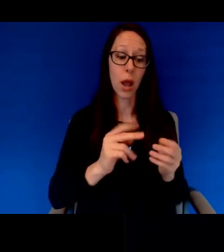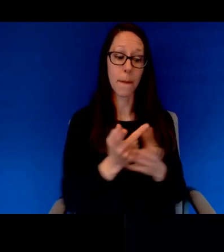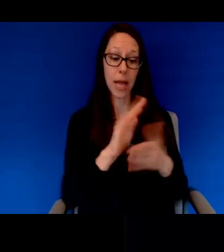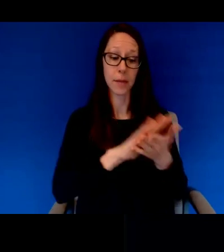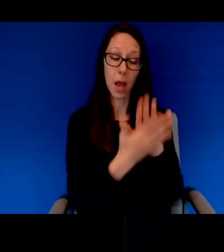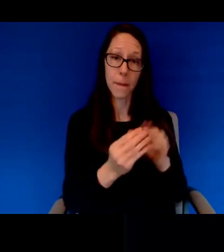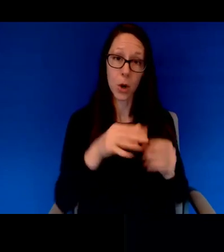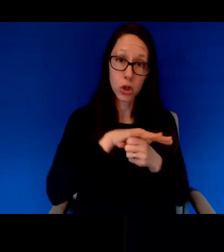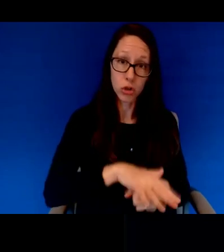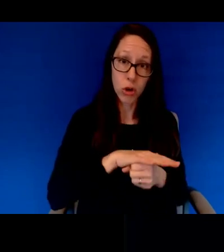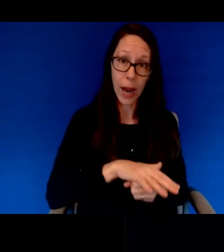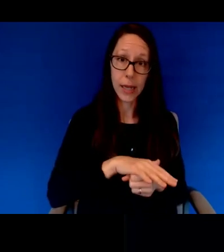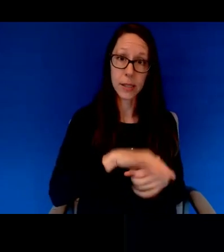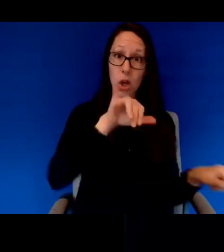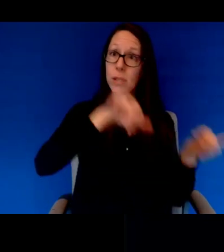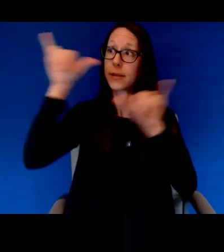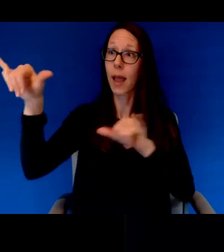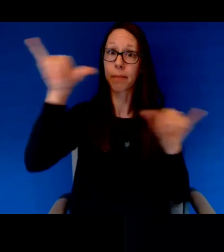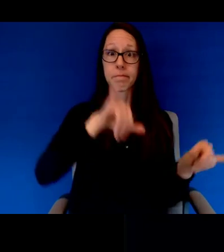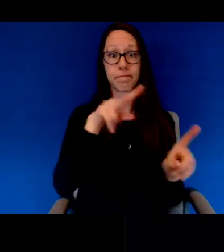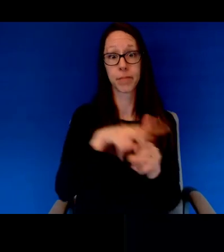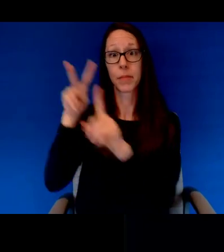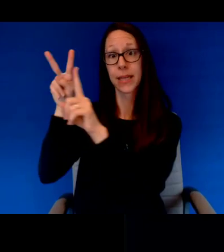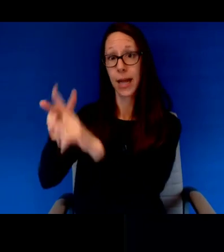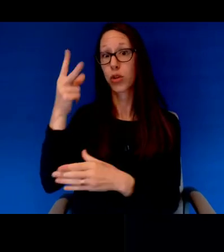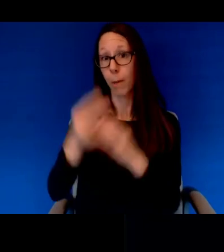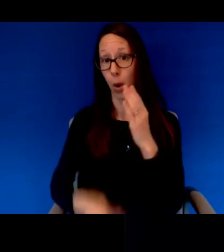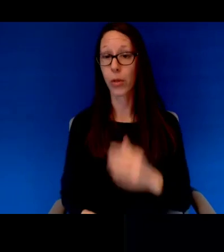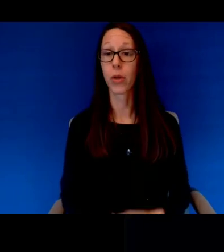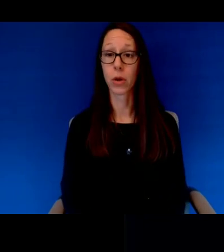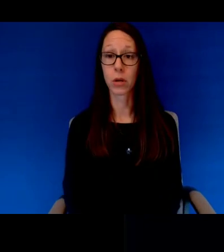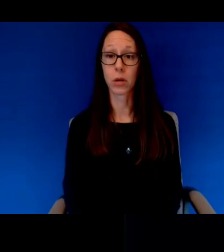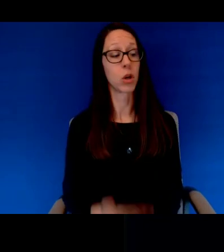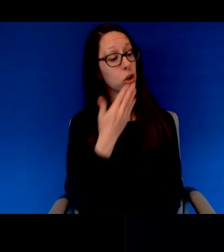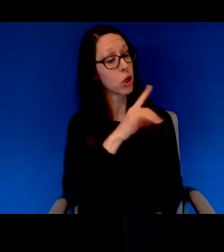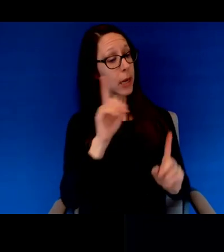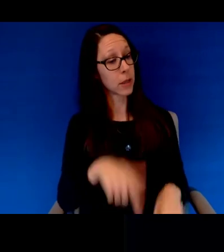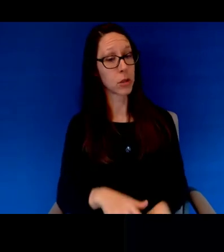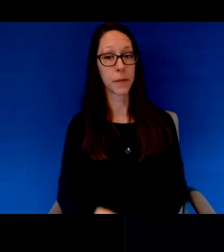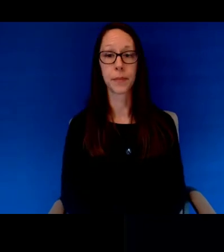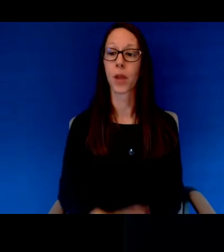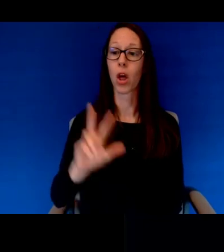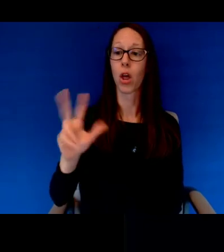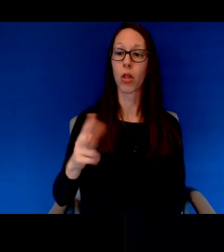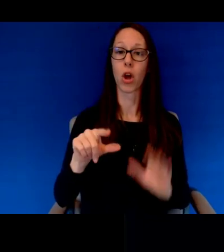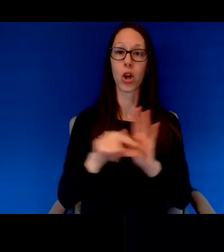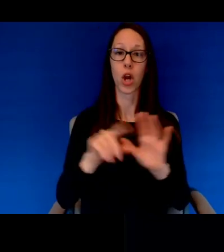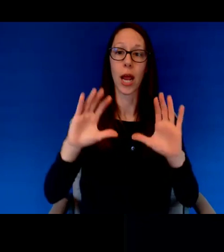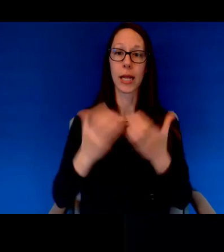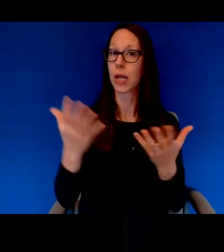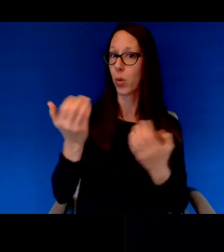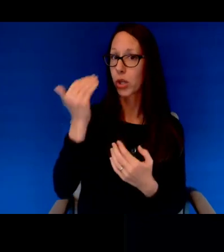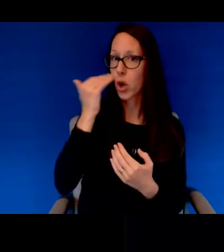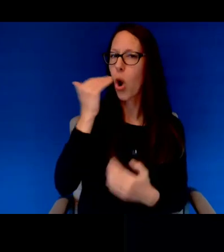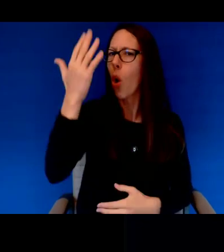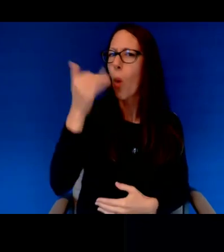can apply to the problems like climate change right here on Earth. Absolutely. Good answer. Yeah. We got a third grade class that wants to know, why are you